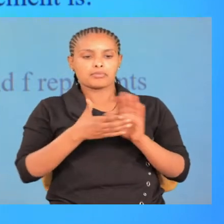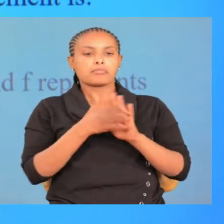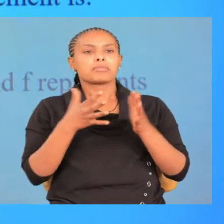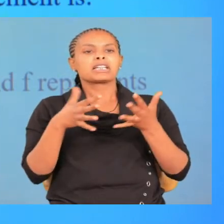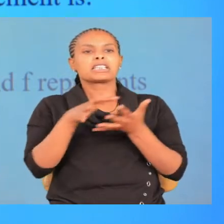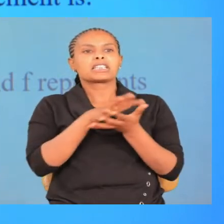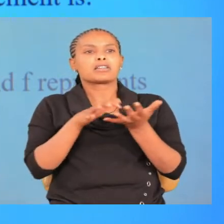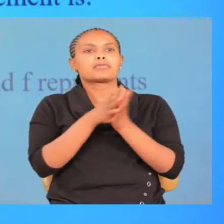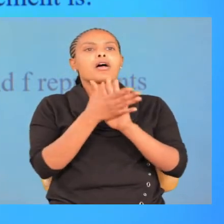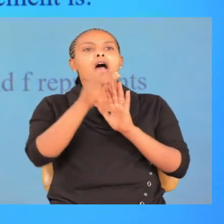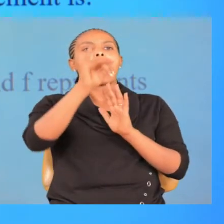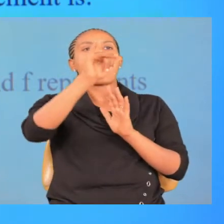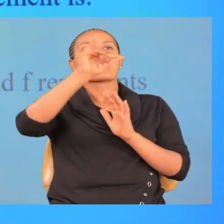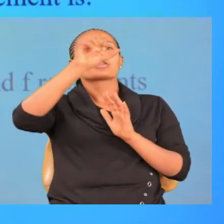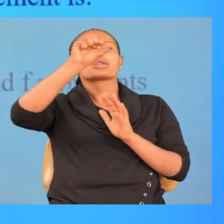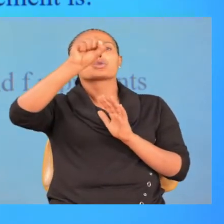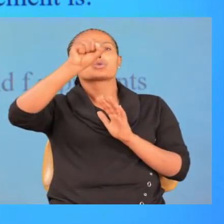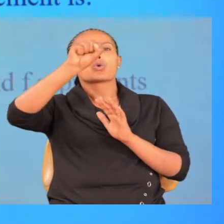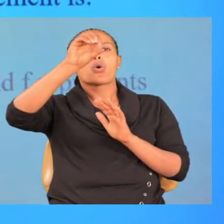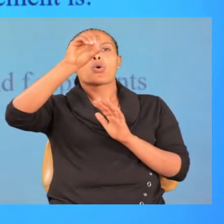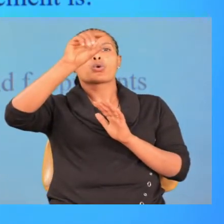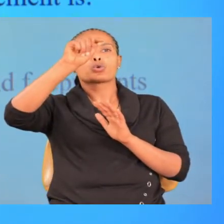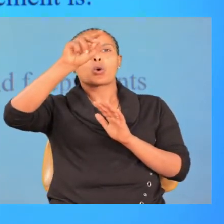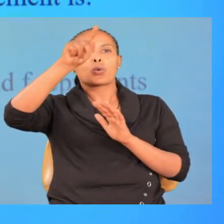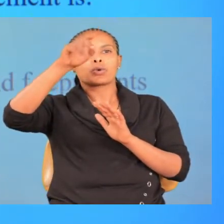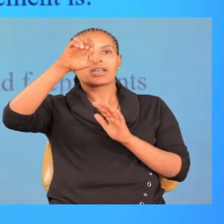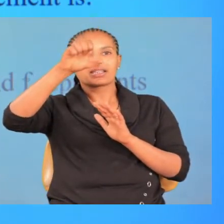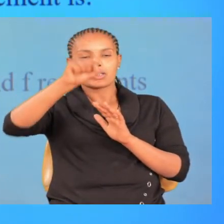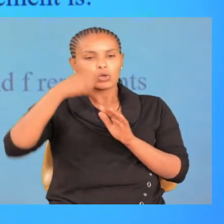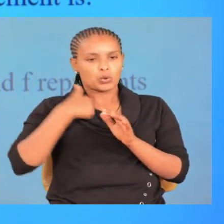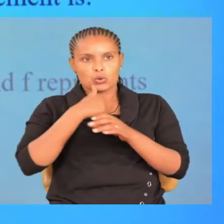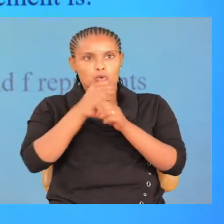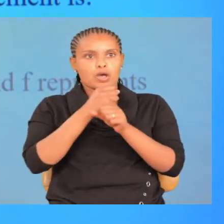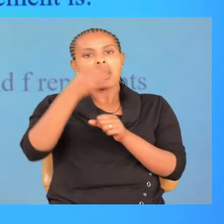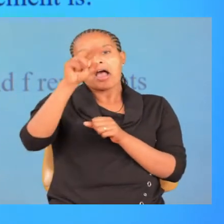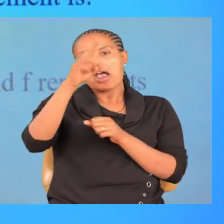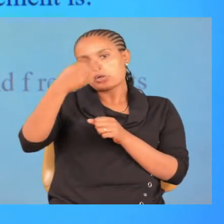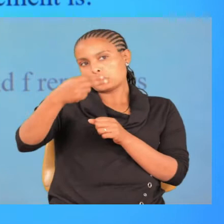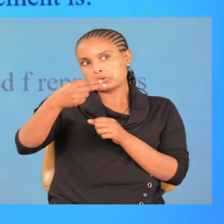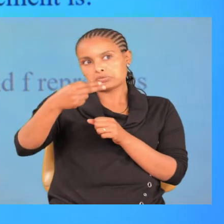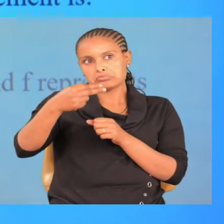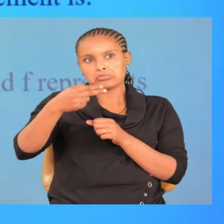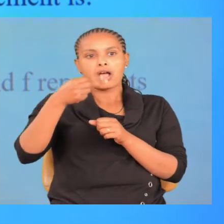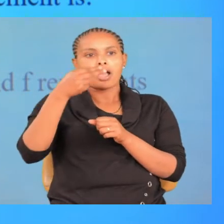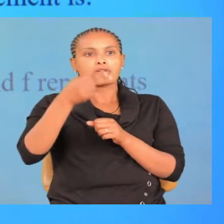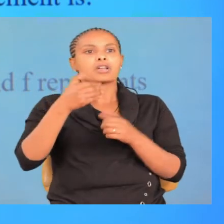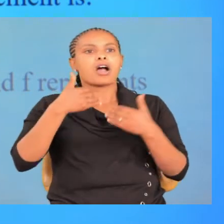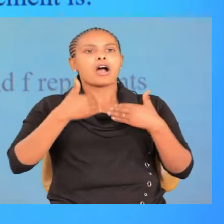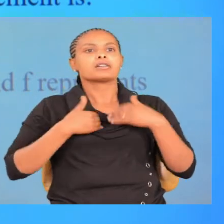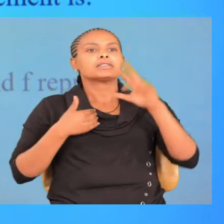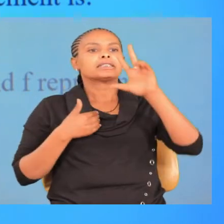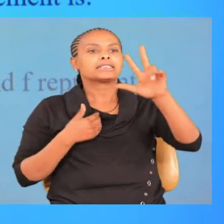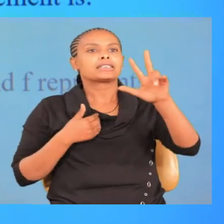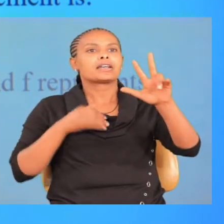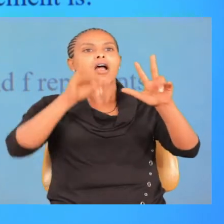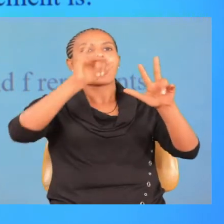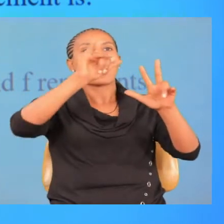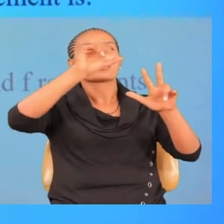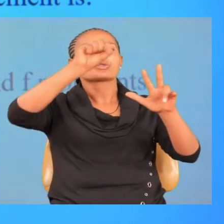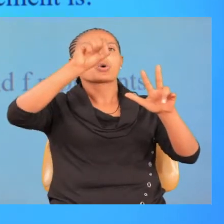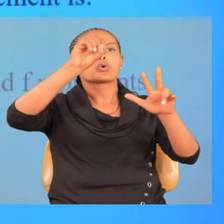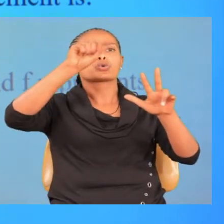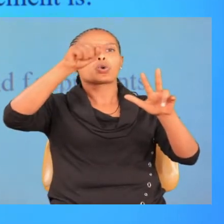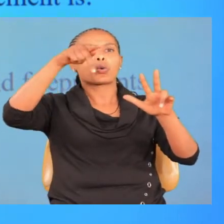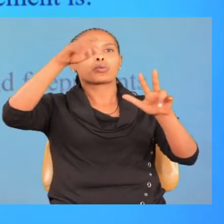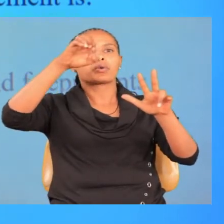mixtures of isotopes. You can take hydrogen. Hydrogen has 3 isotopes: